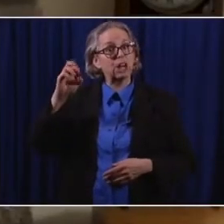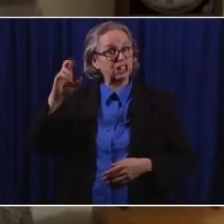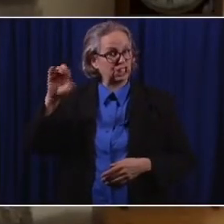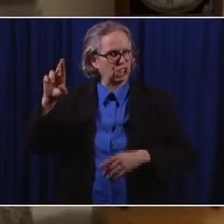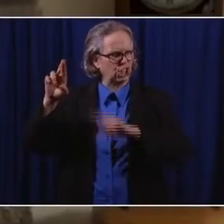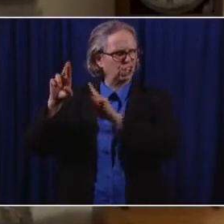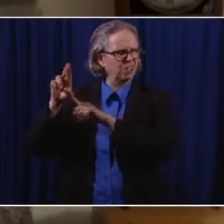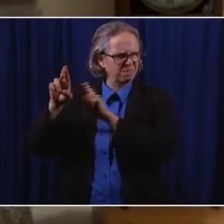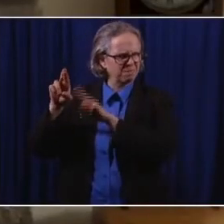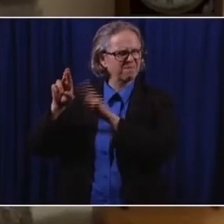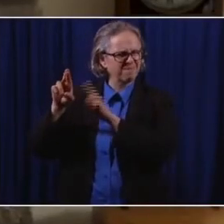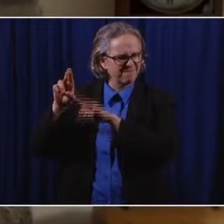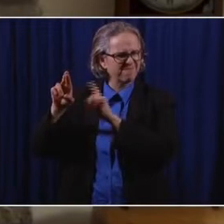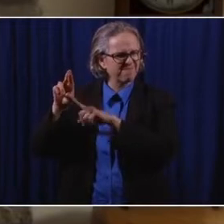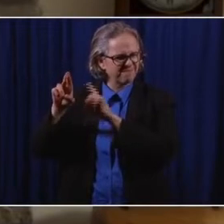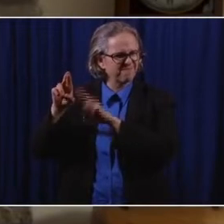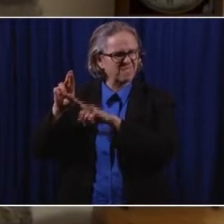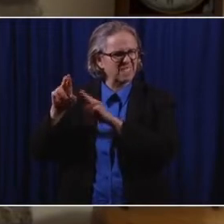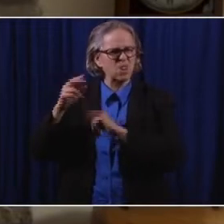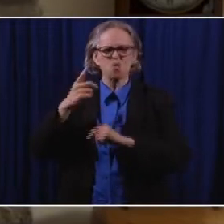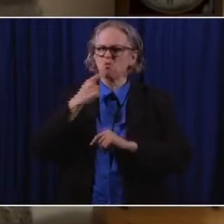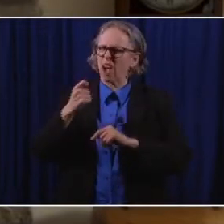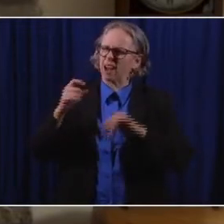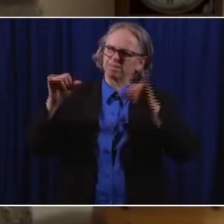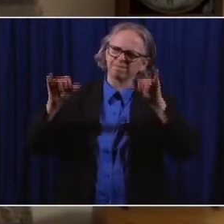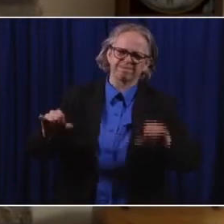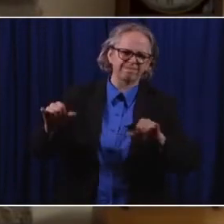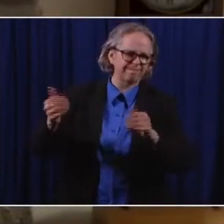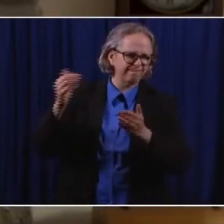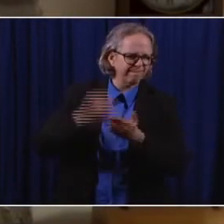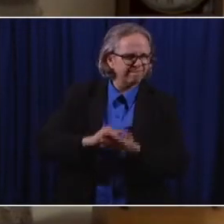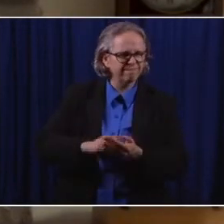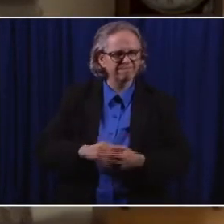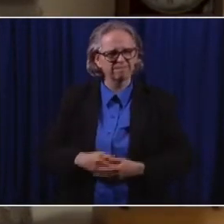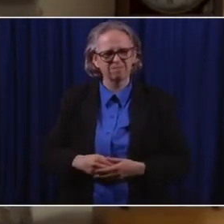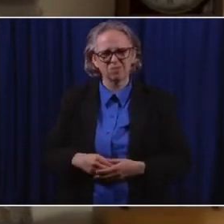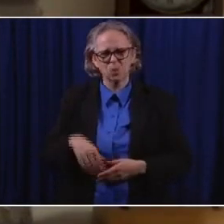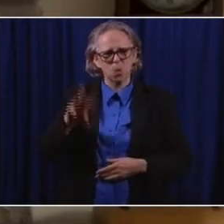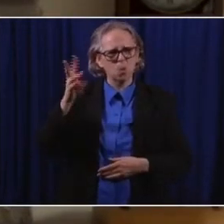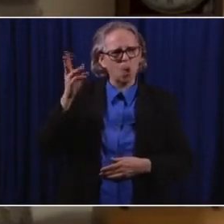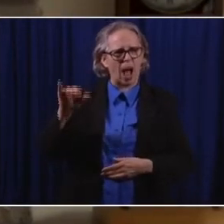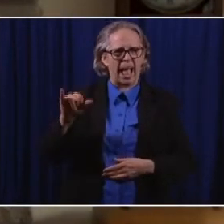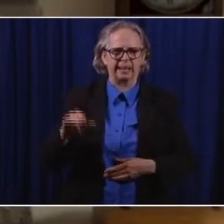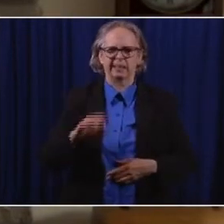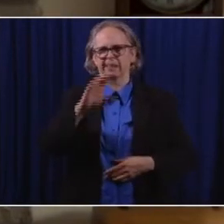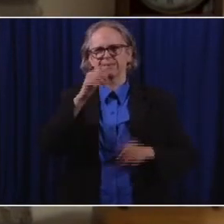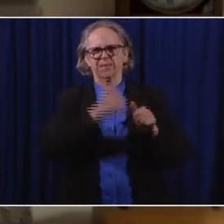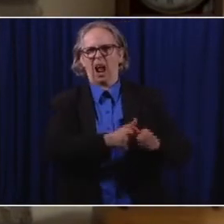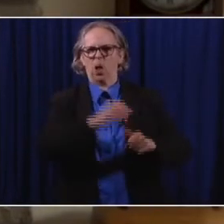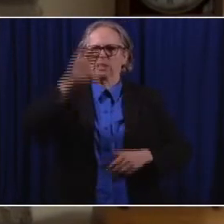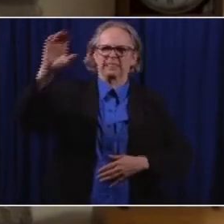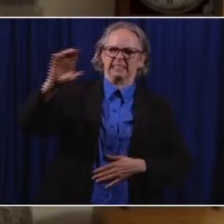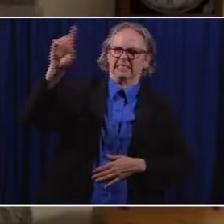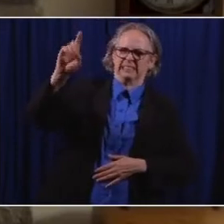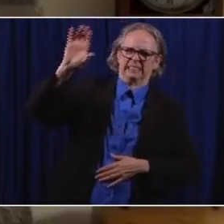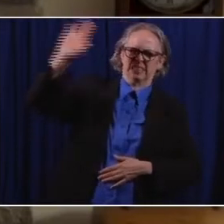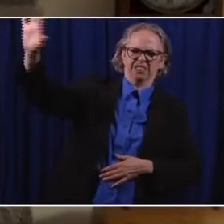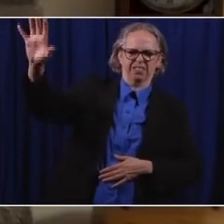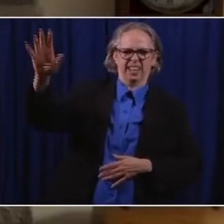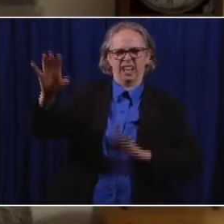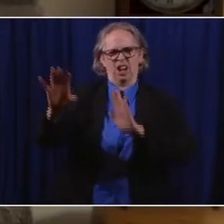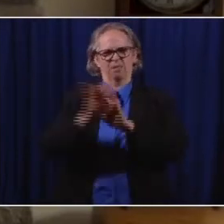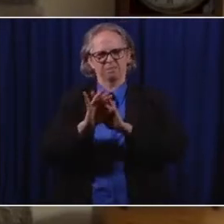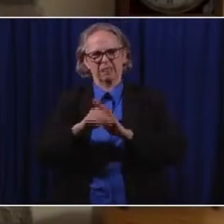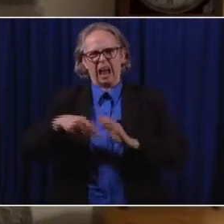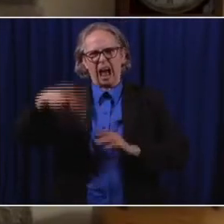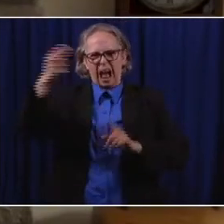week. They met the CDC's threshold for high incidence. Mercer County's cases per capita have increased from